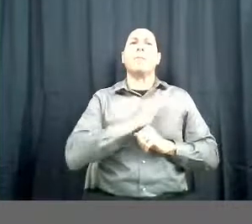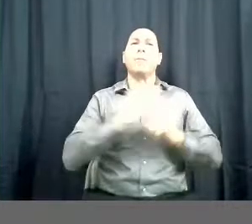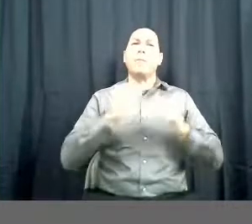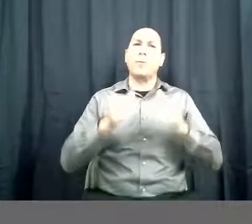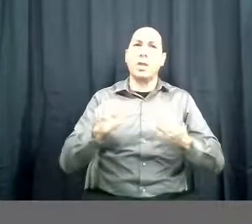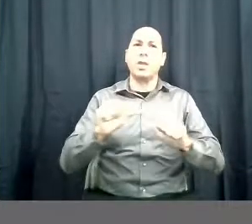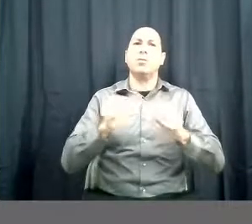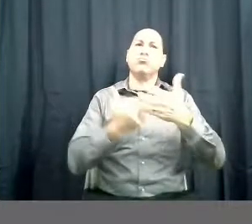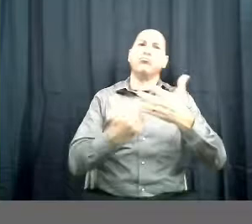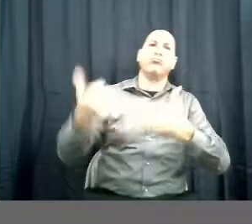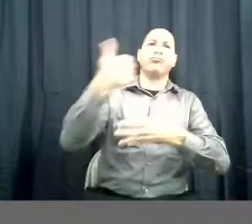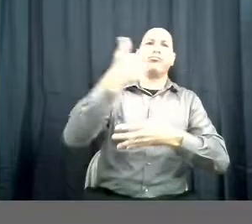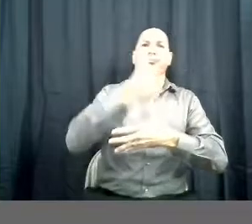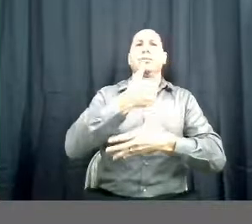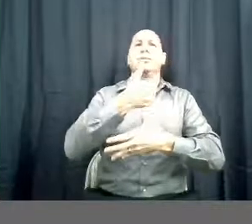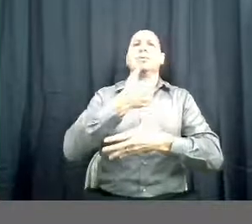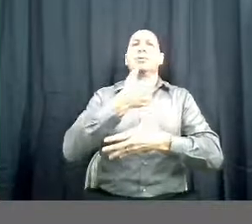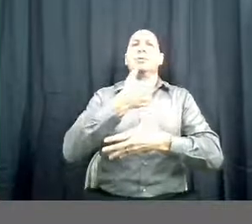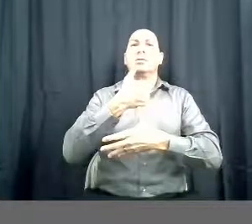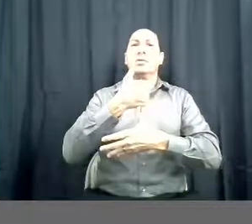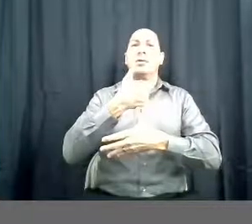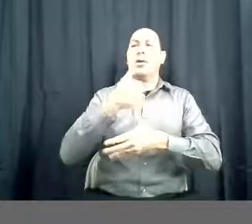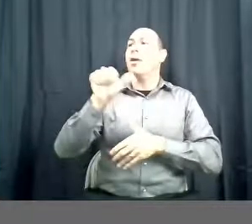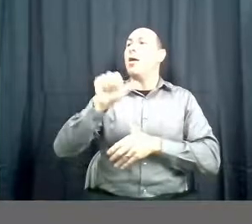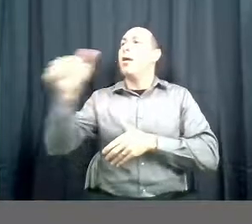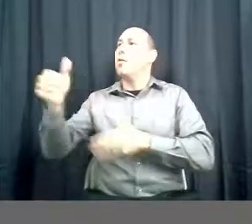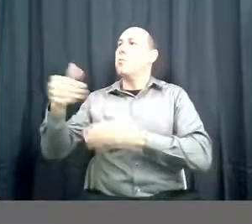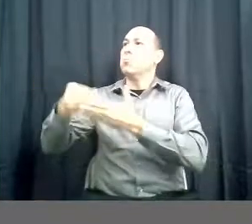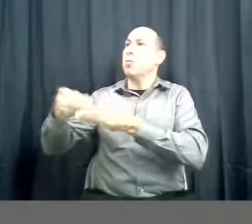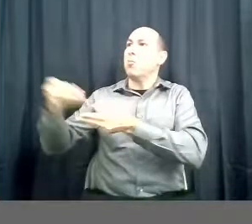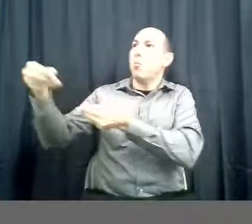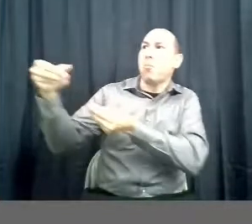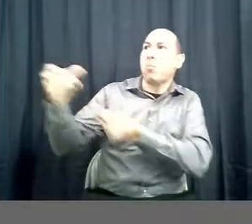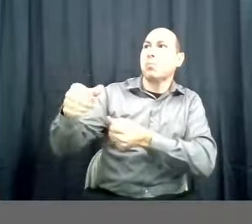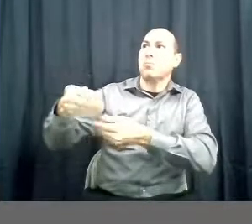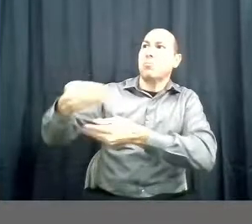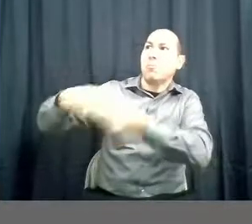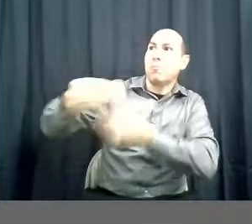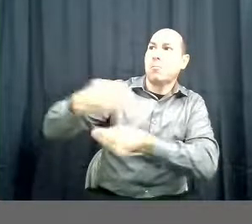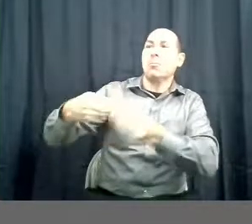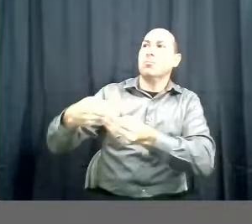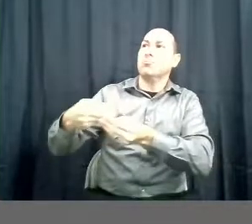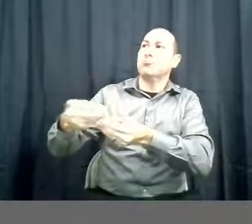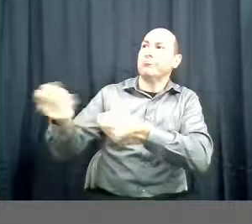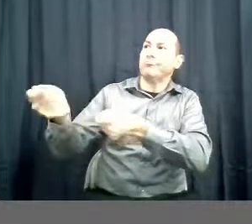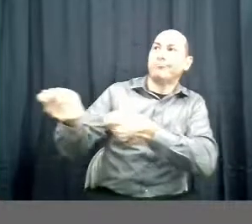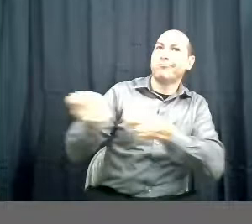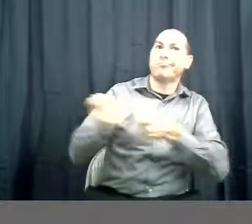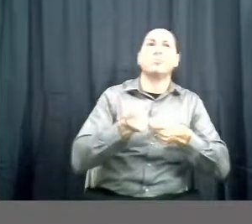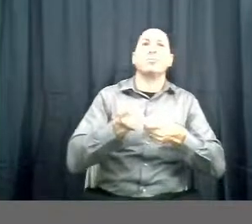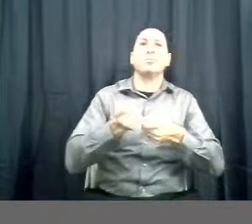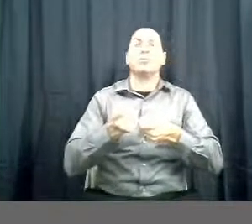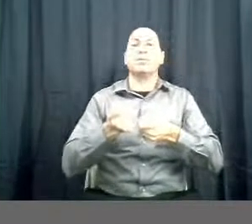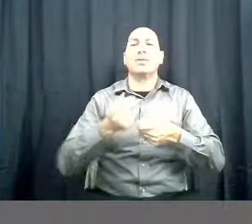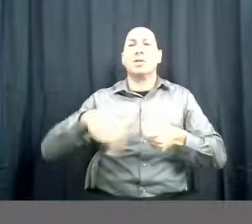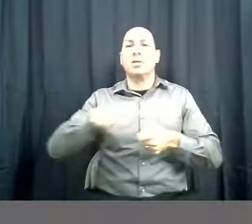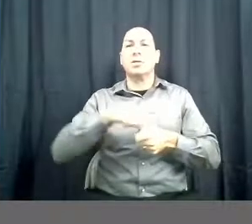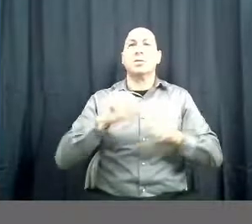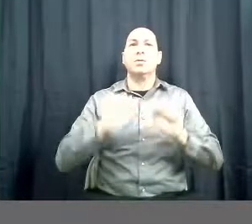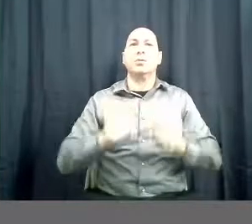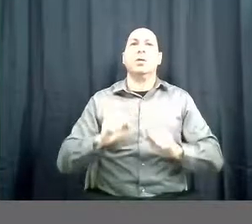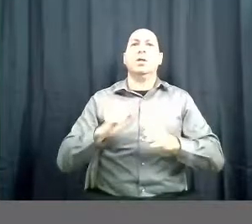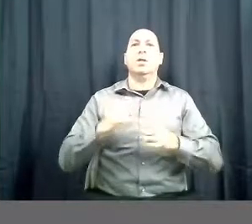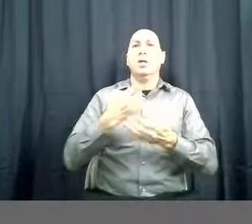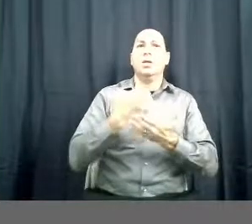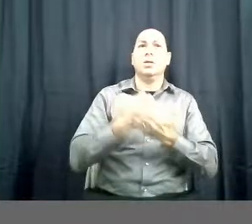the approval of P3s, and through the development of strategies to attract manufacturing, in particular the return of pharma